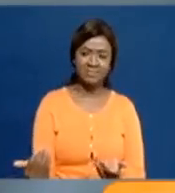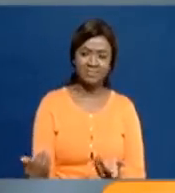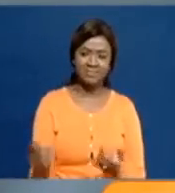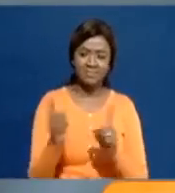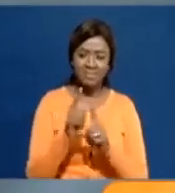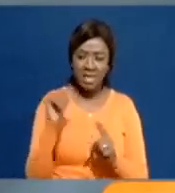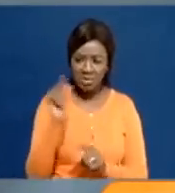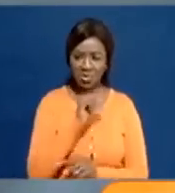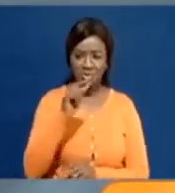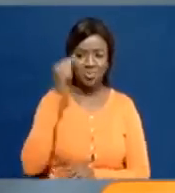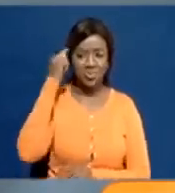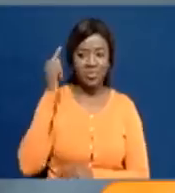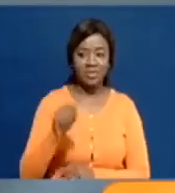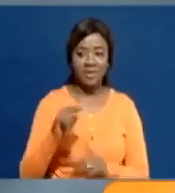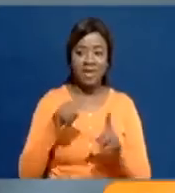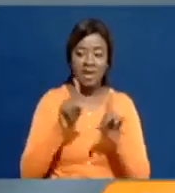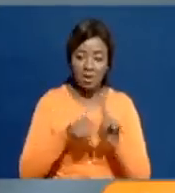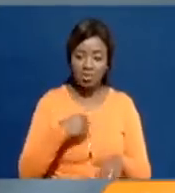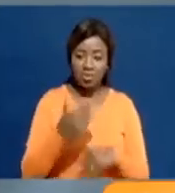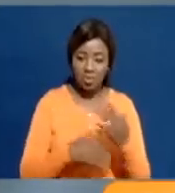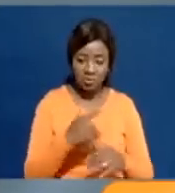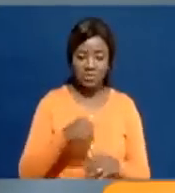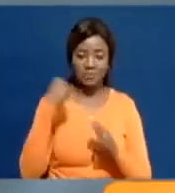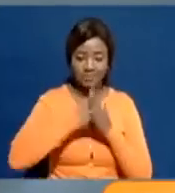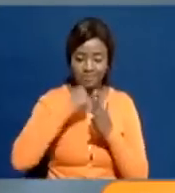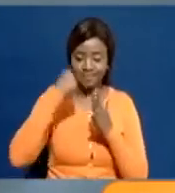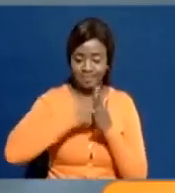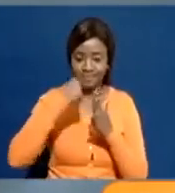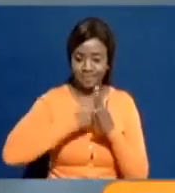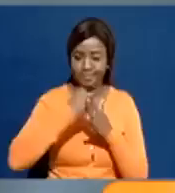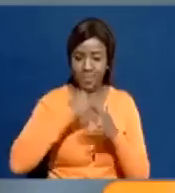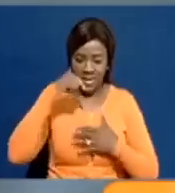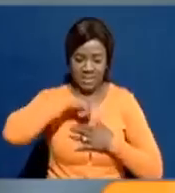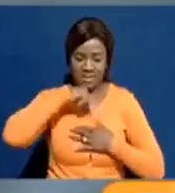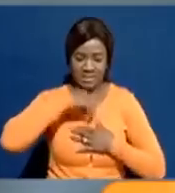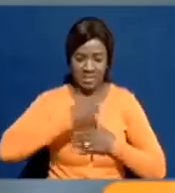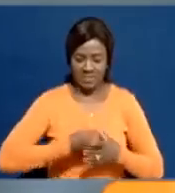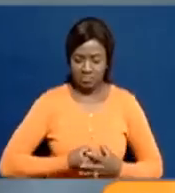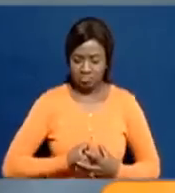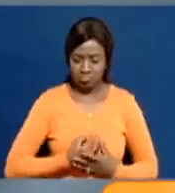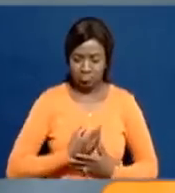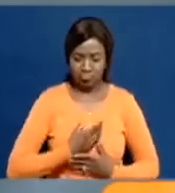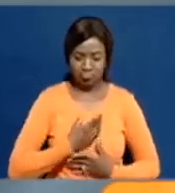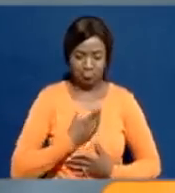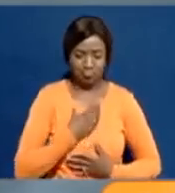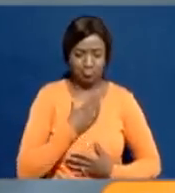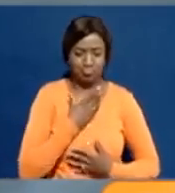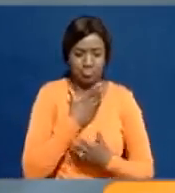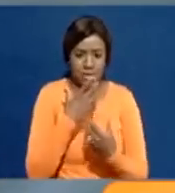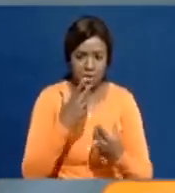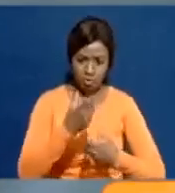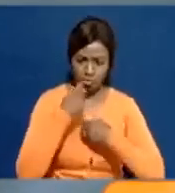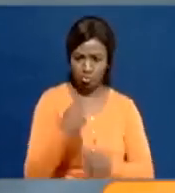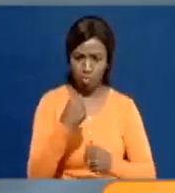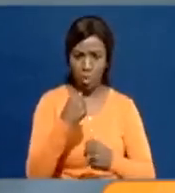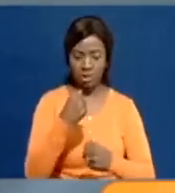that's your first pair of call. And then you have to work on the inside to get to a point where you can stare the beast in the eye and say, you know what? I'm going